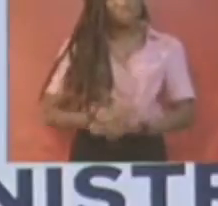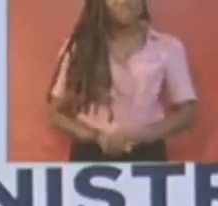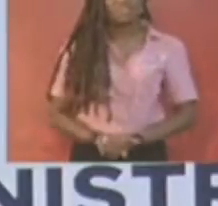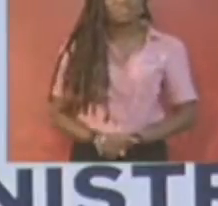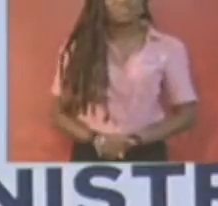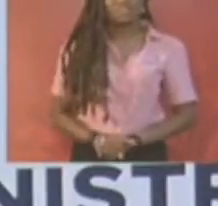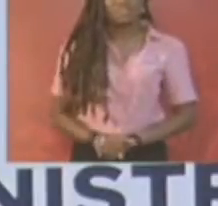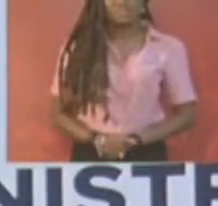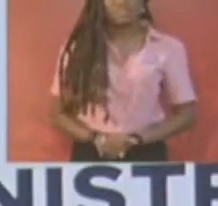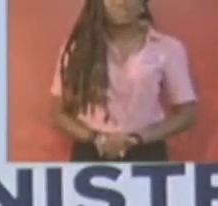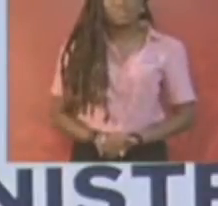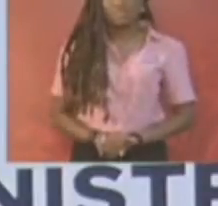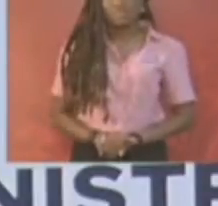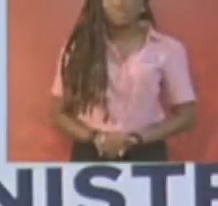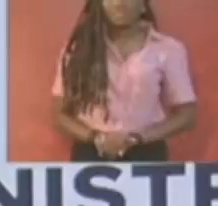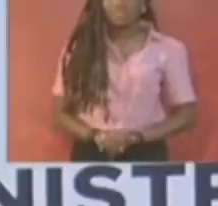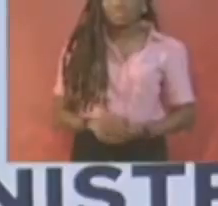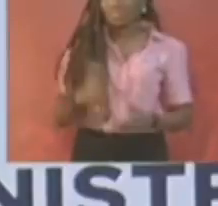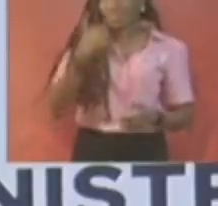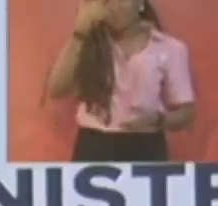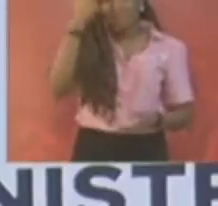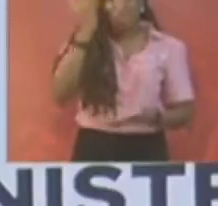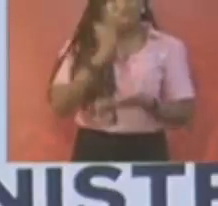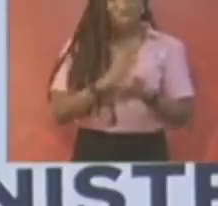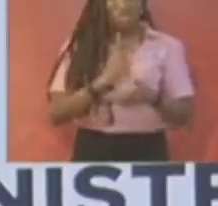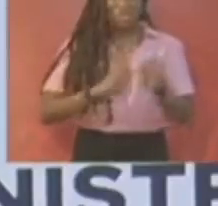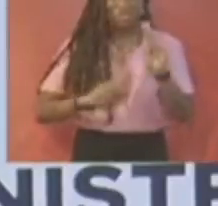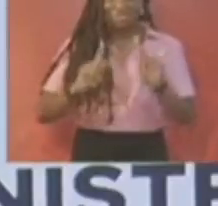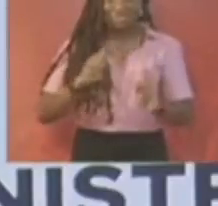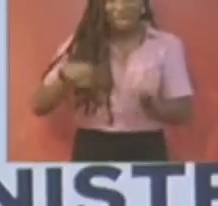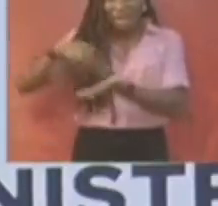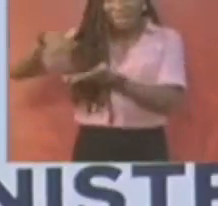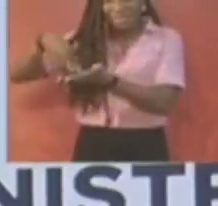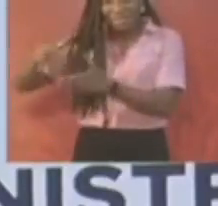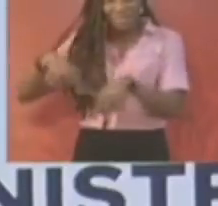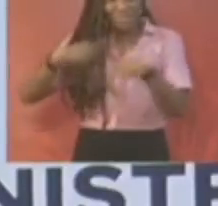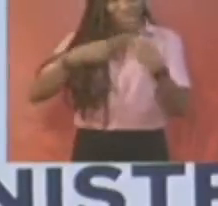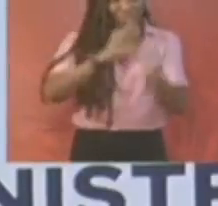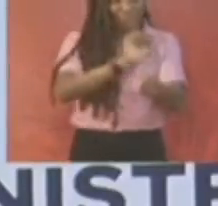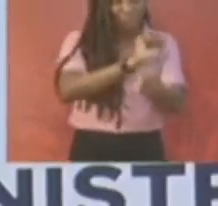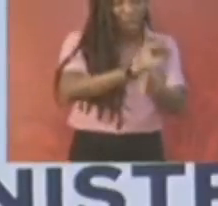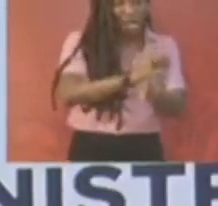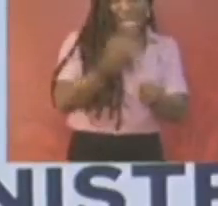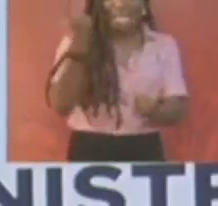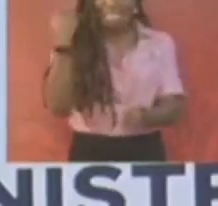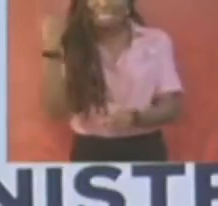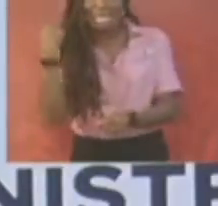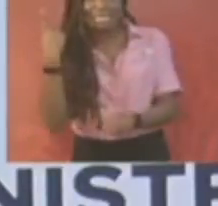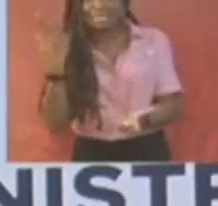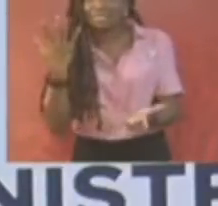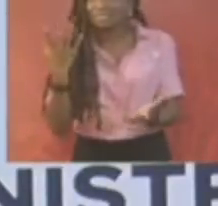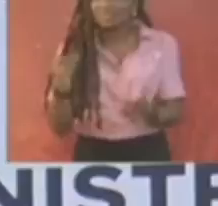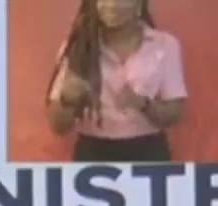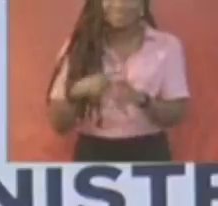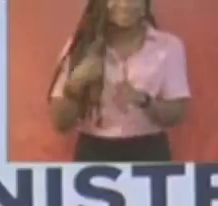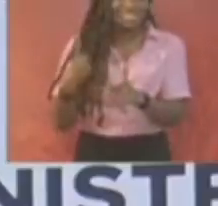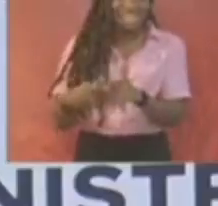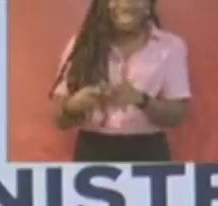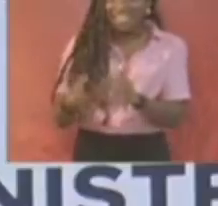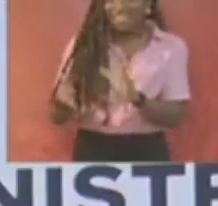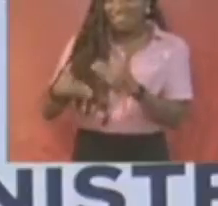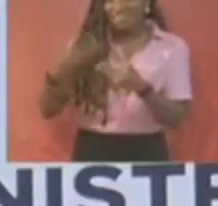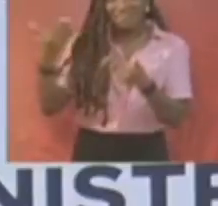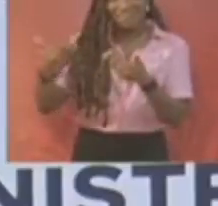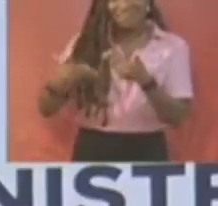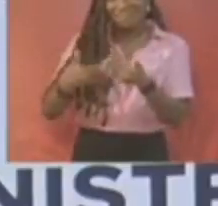to quarantine everyone. We go to work, we take taxis, and at any point, anyone could have been exposed. We can't go on could have. We need to